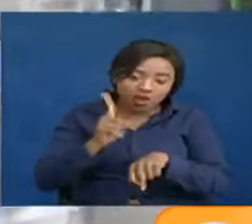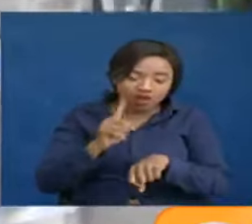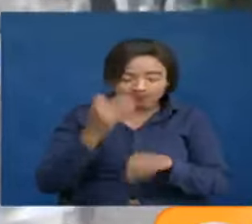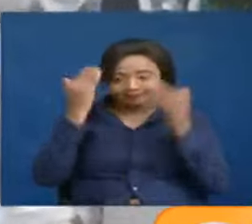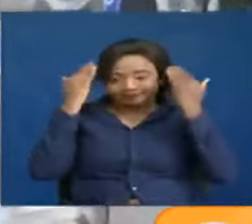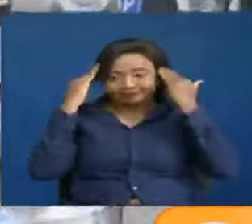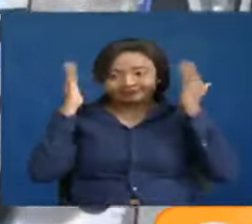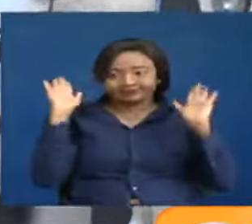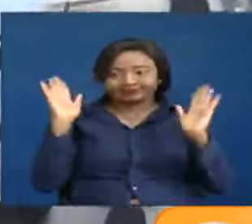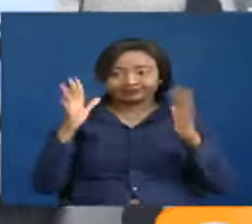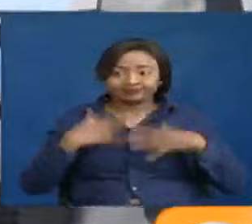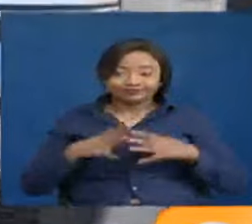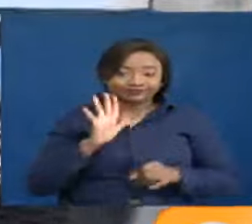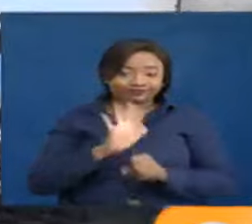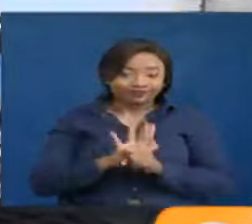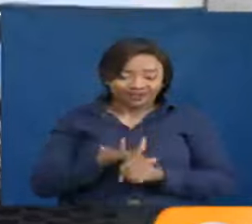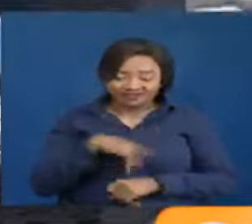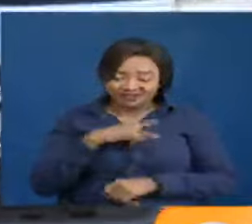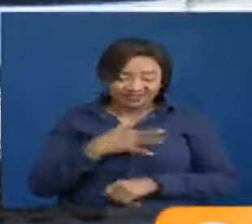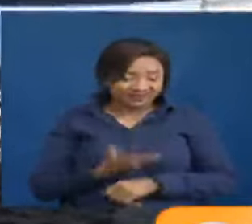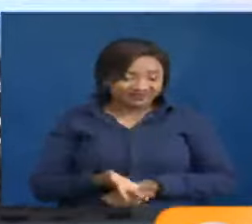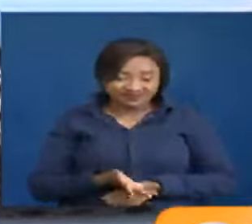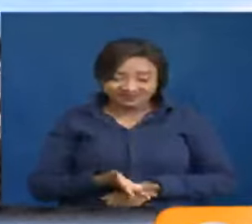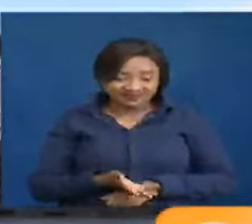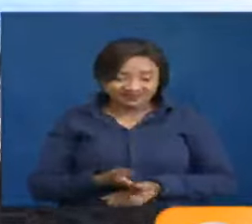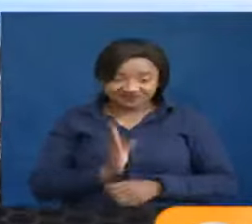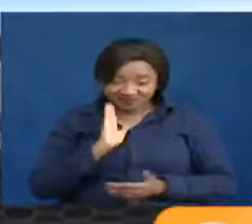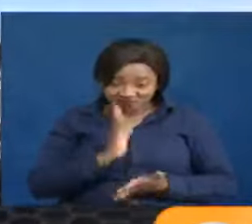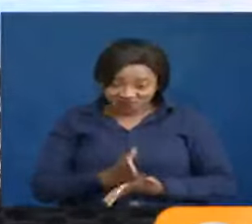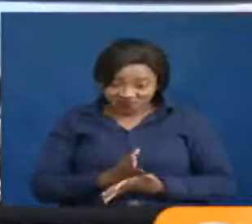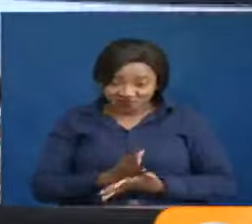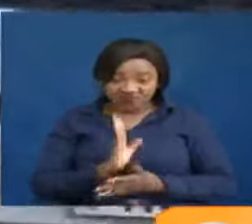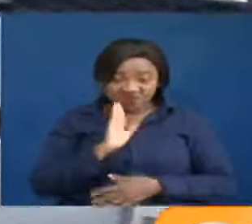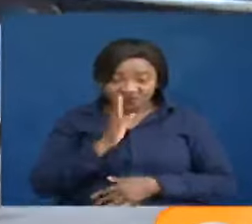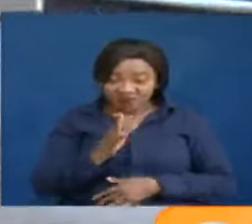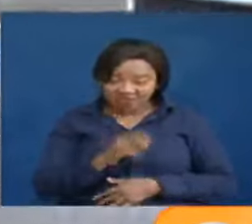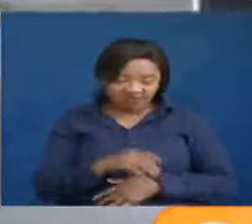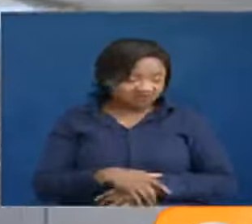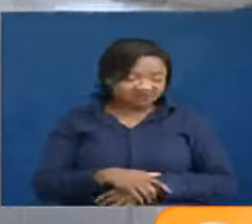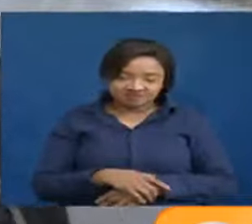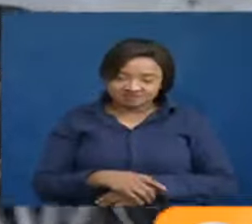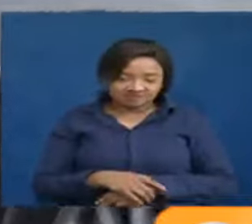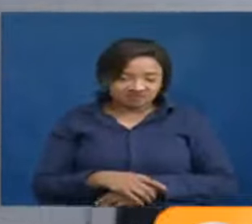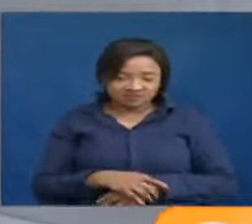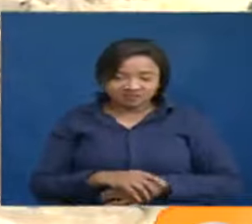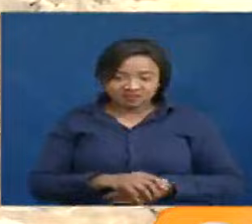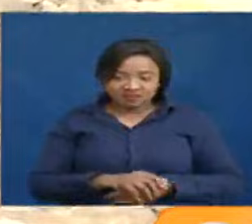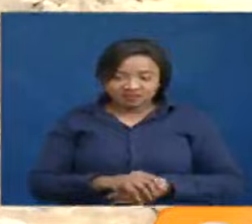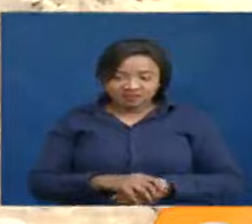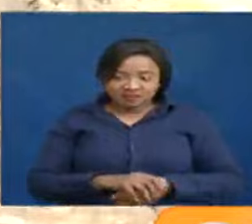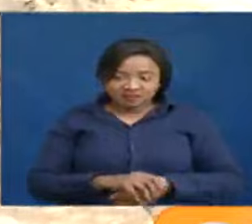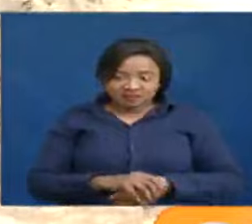skeptical. With no concrete action in sight, these promises risk being dismissed as empty.